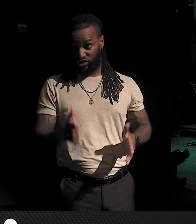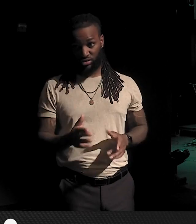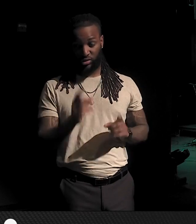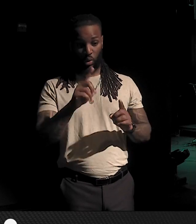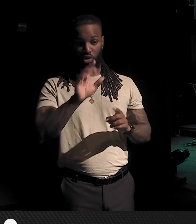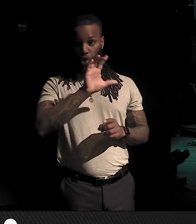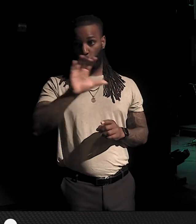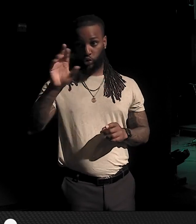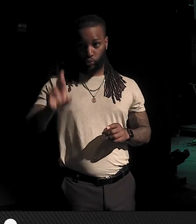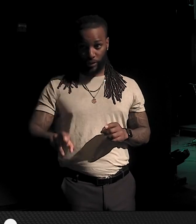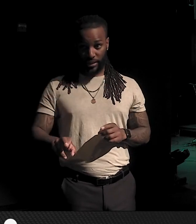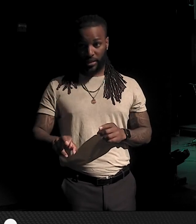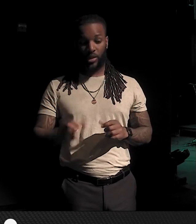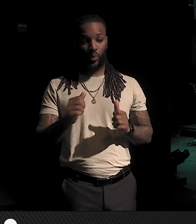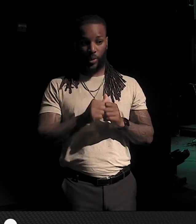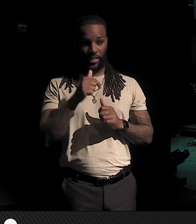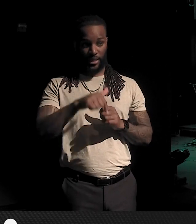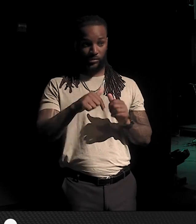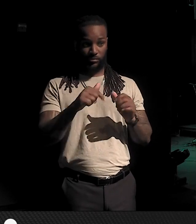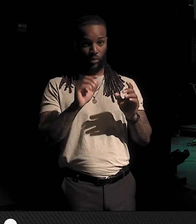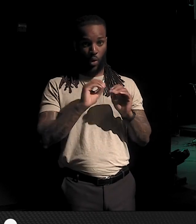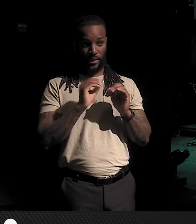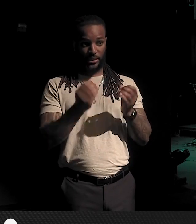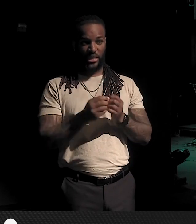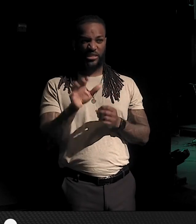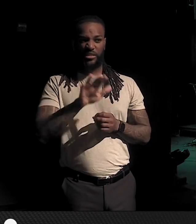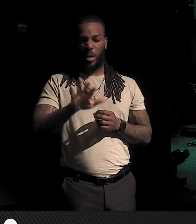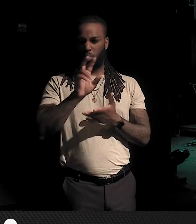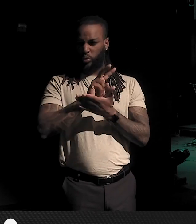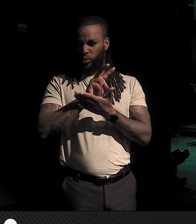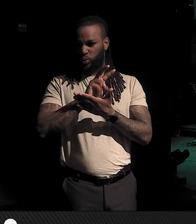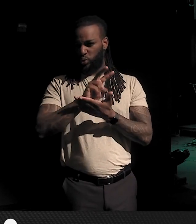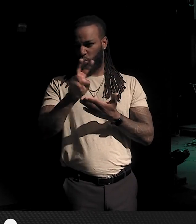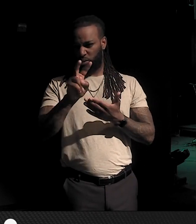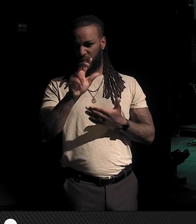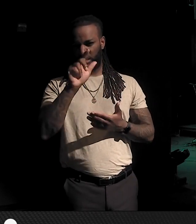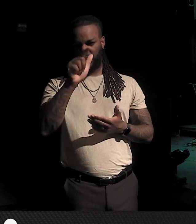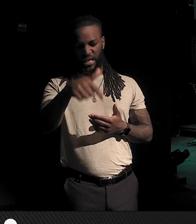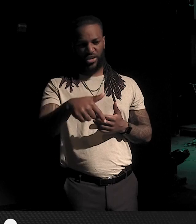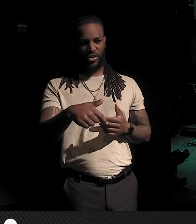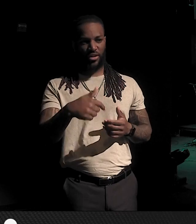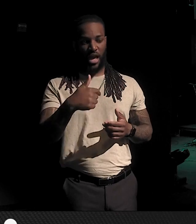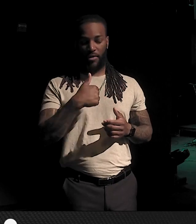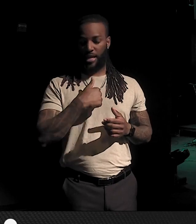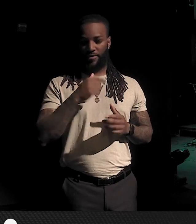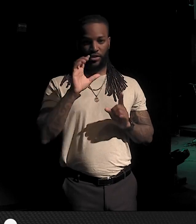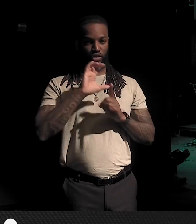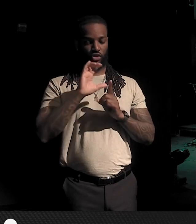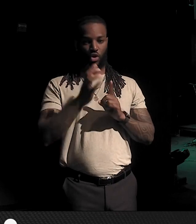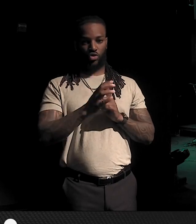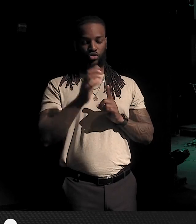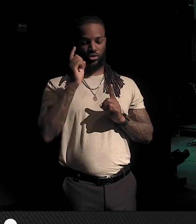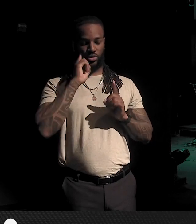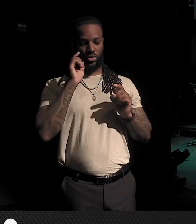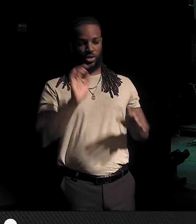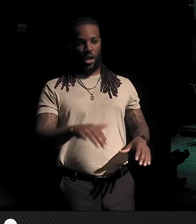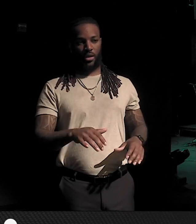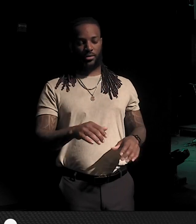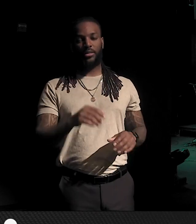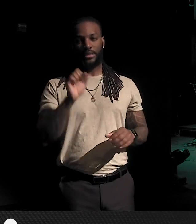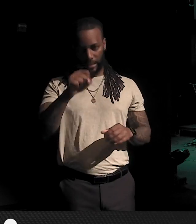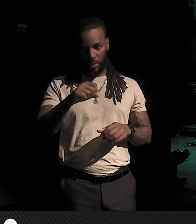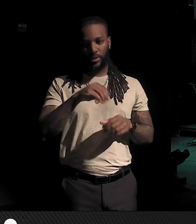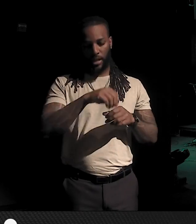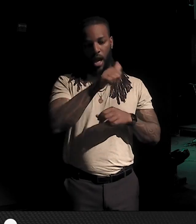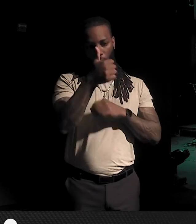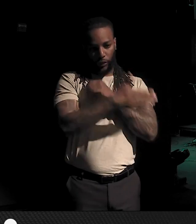this mission-sending organization. And about 2 weeks into that trip, I was having extraordinary culture shock. And not because I was in another country